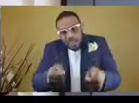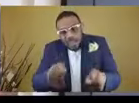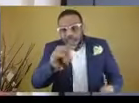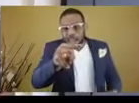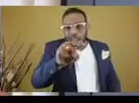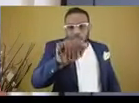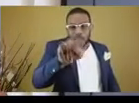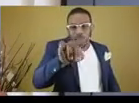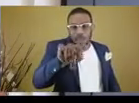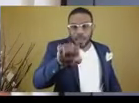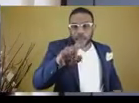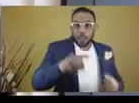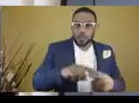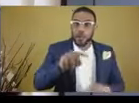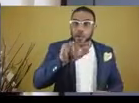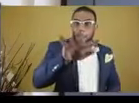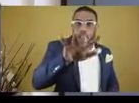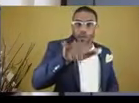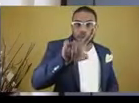to